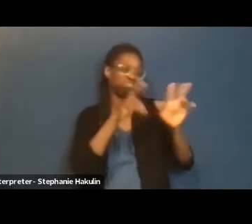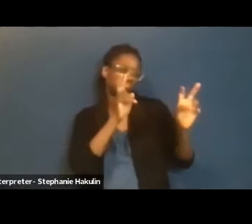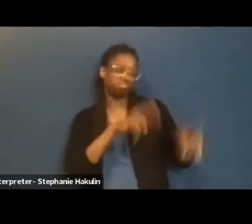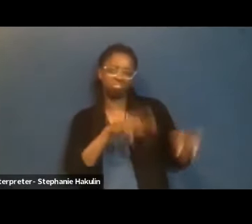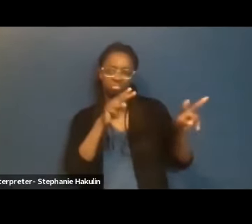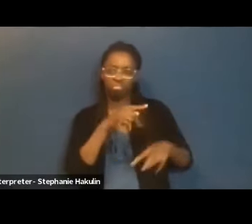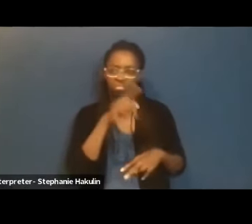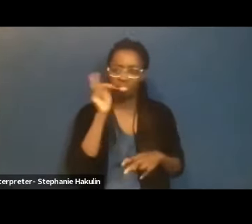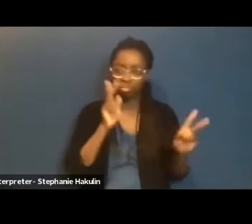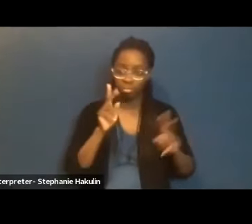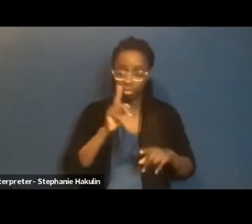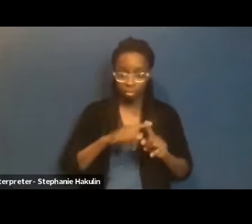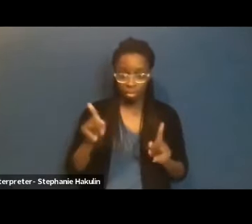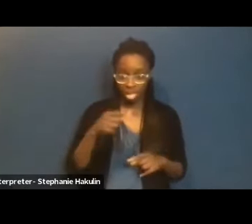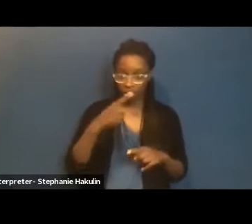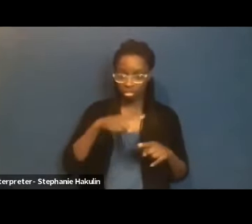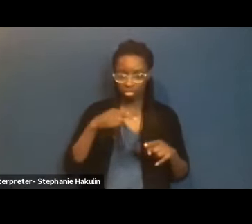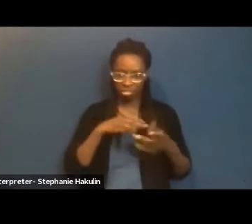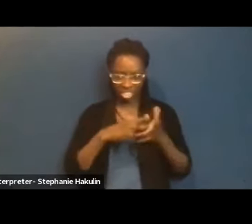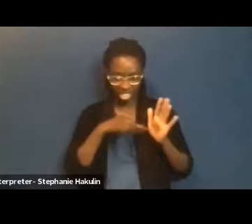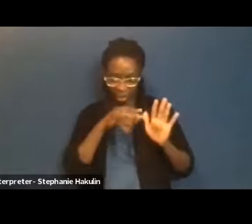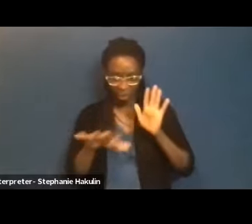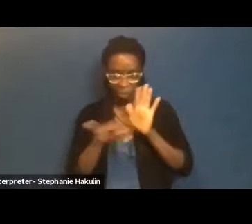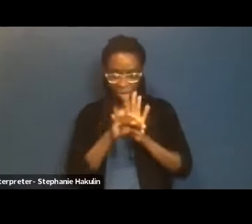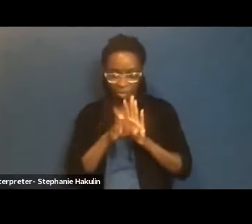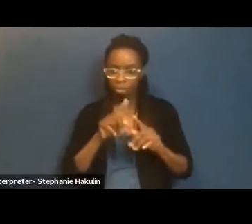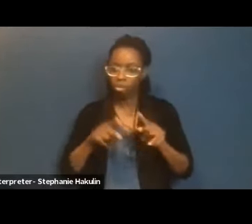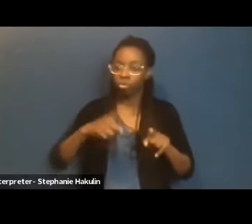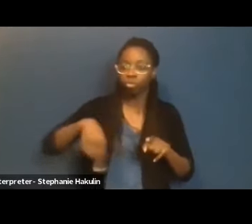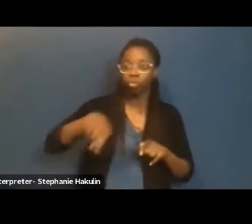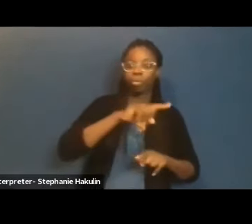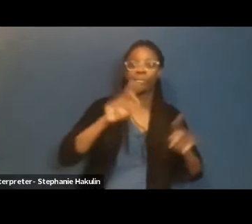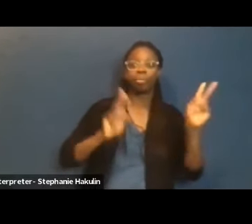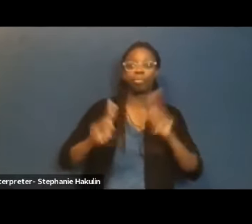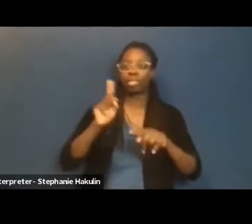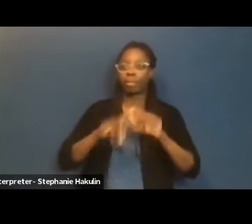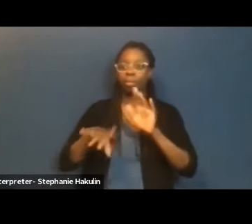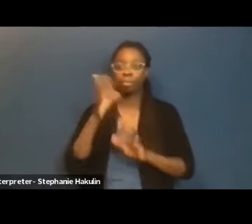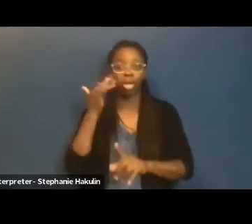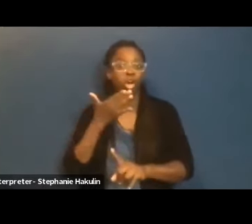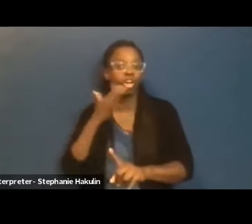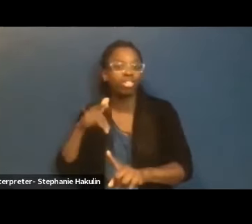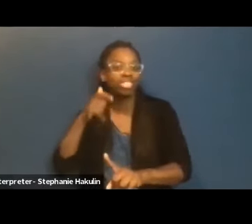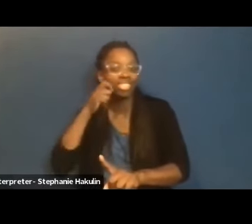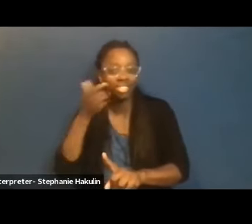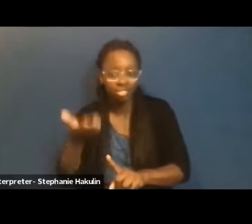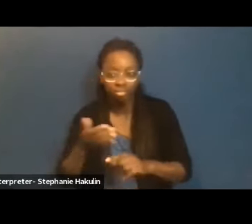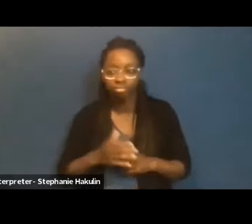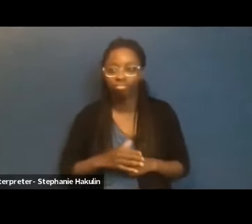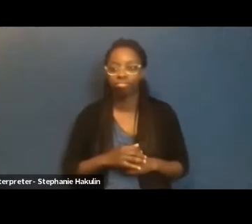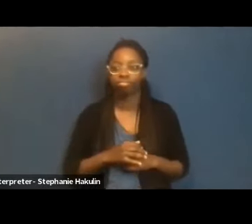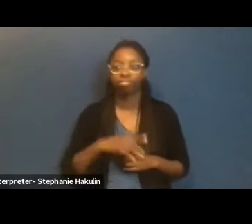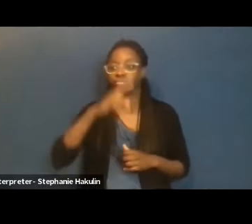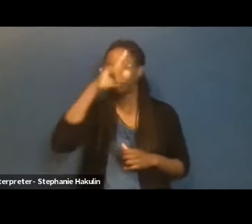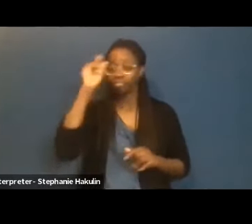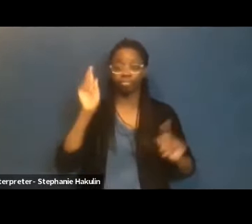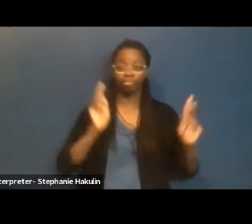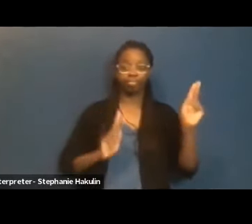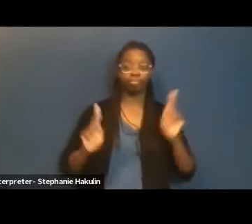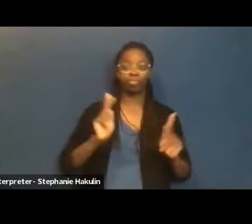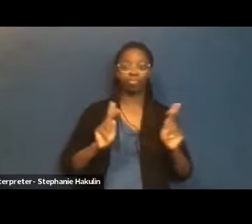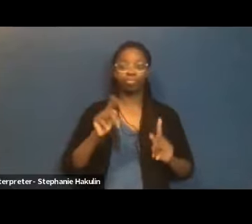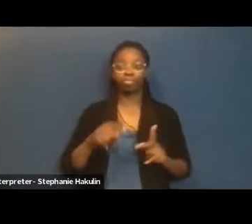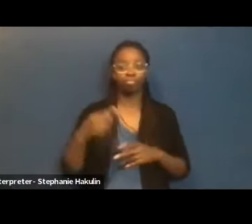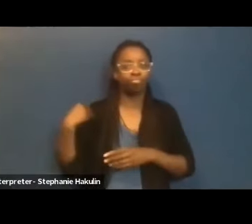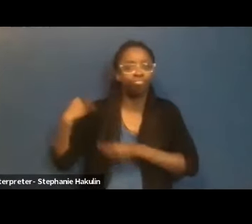kids who have no control over the color of their skin. Orange, bending new black, covering up melanin with hand-me-down black and white bars, just for these chocolate bars